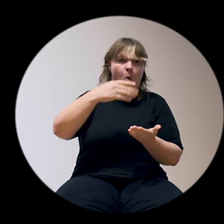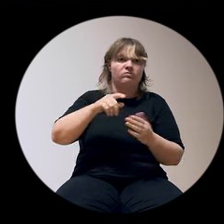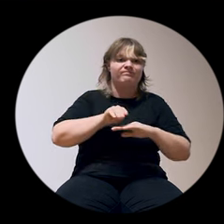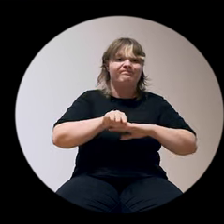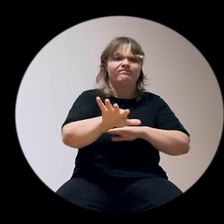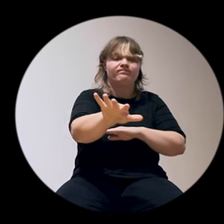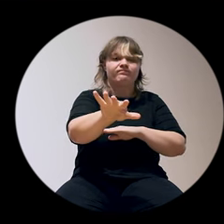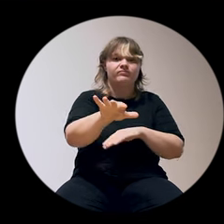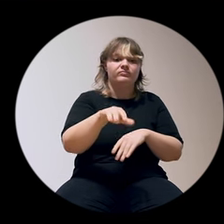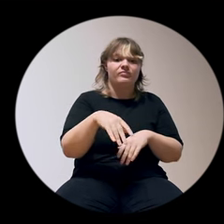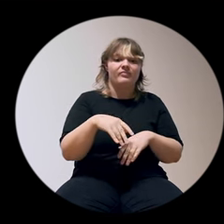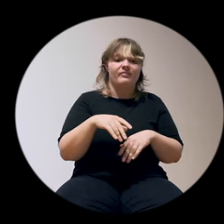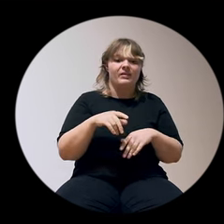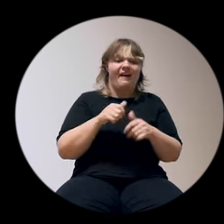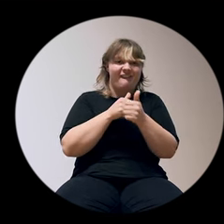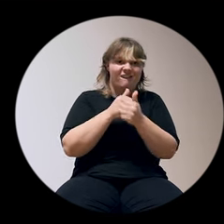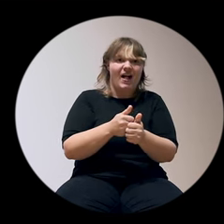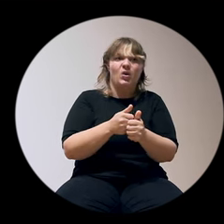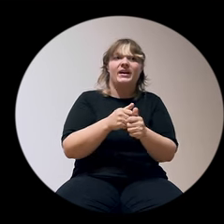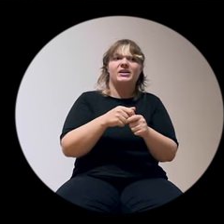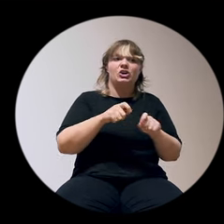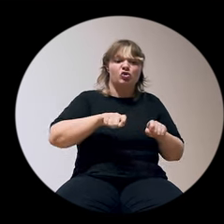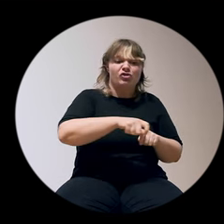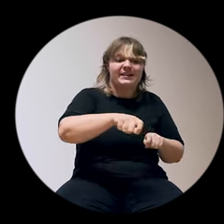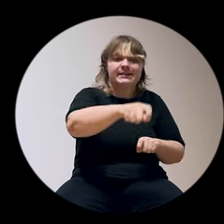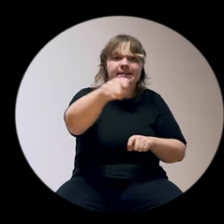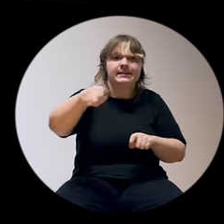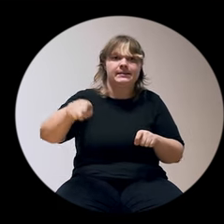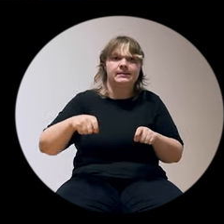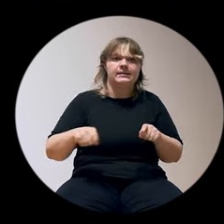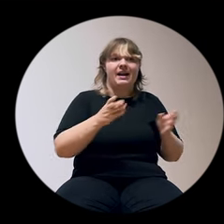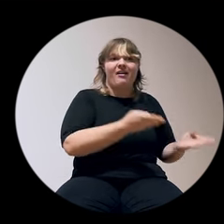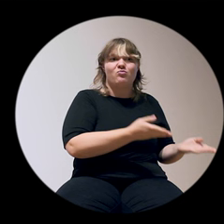following, tracing, and transferring the shadow to the site. The careful excavation